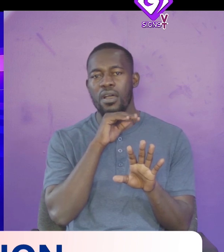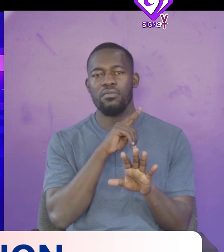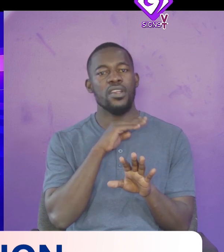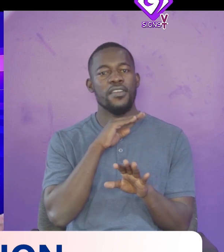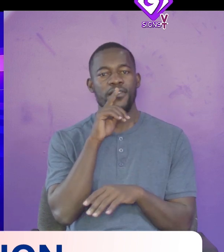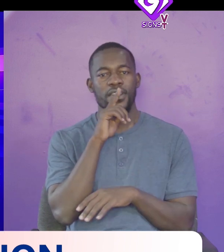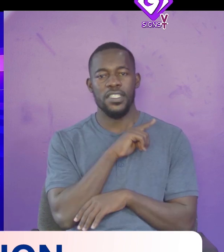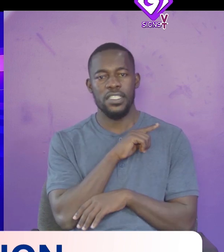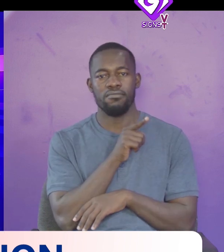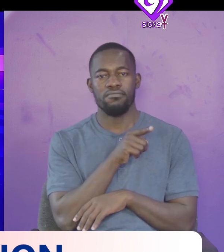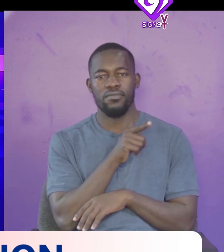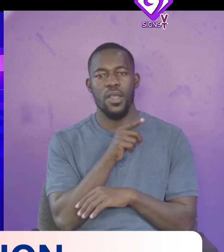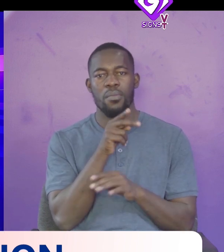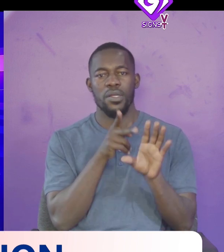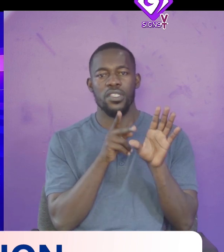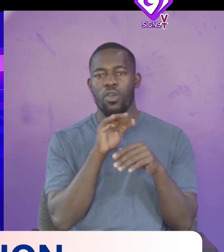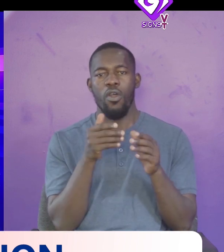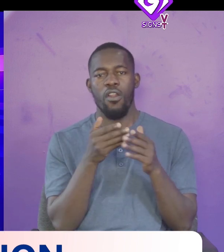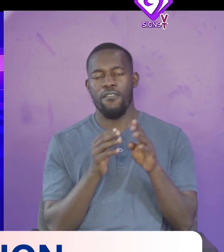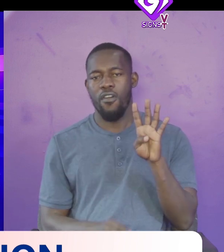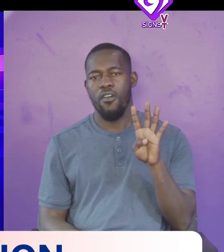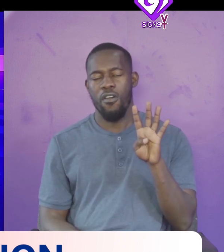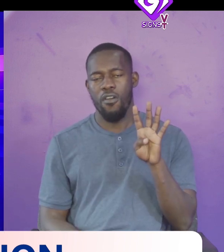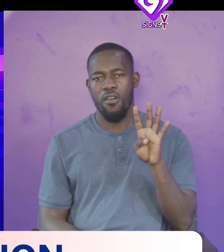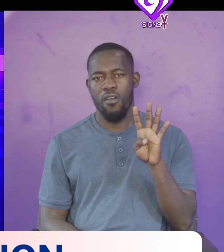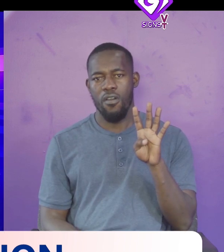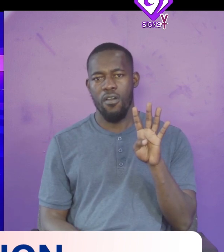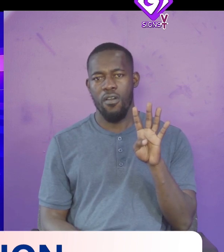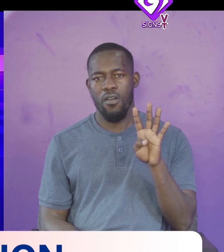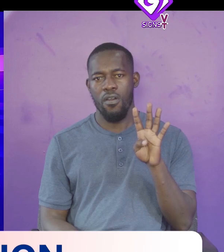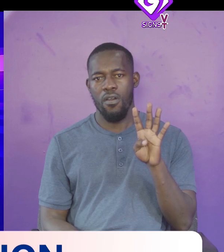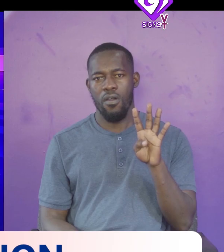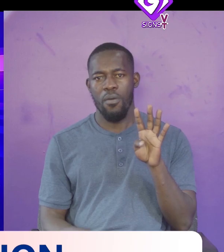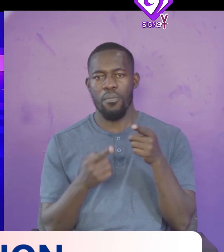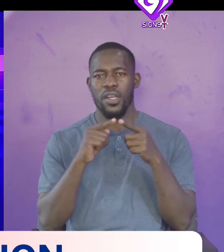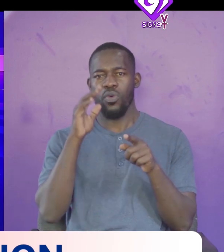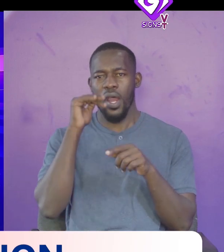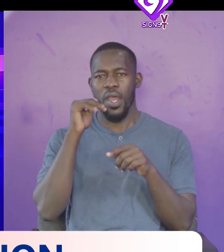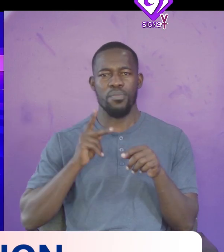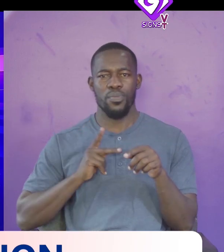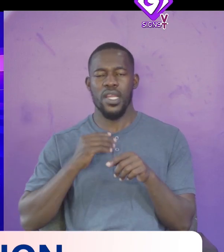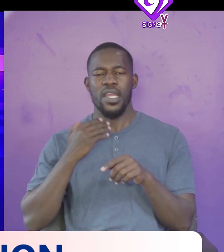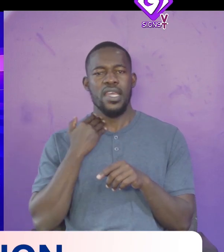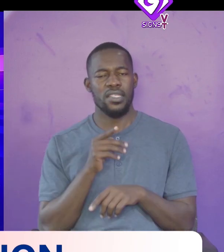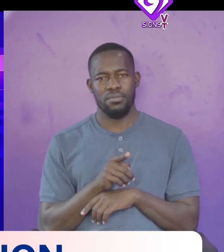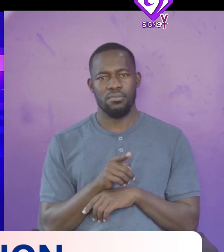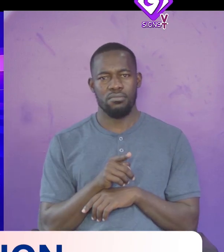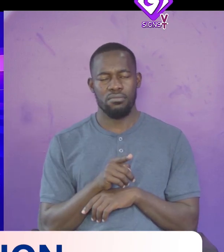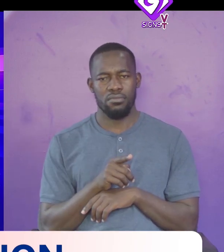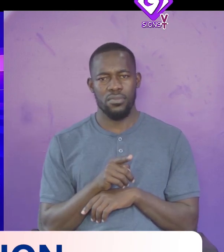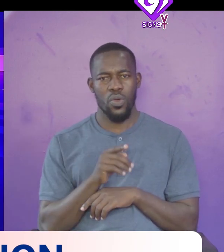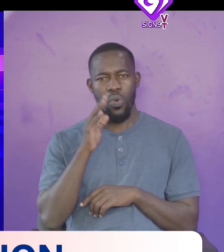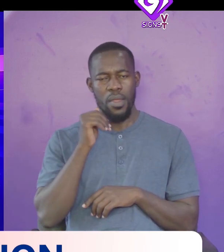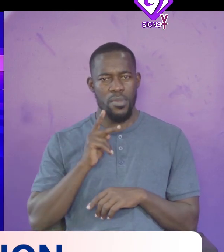Prime Minister, participated in 4 of them. Why is he the enigma in politics in Kenya? It is because people really understand